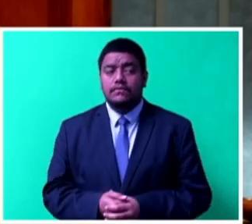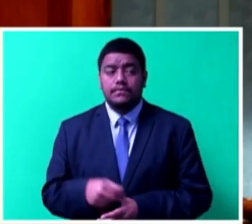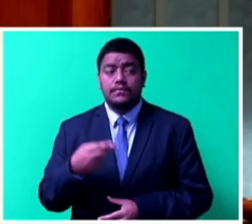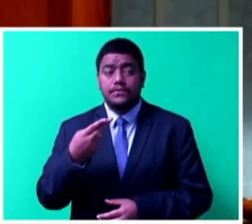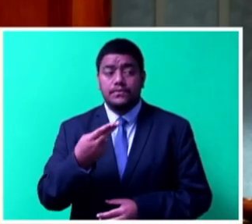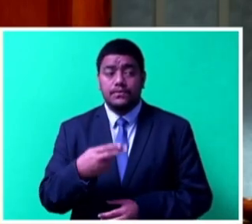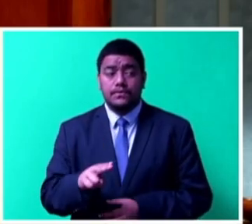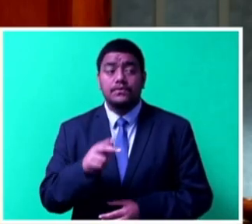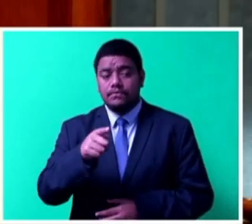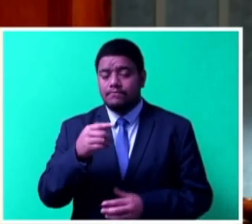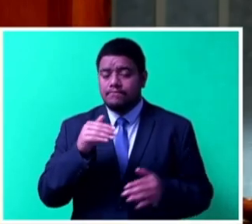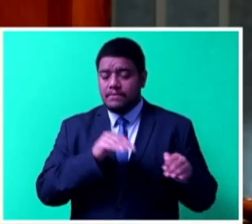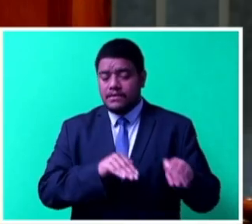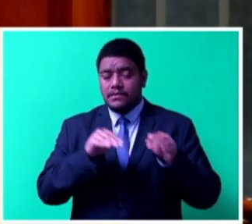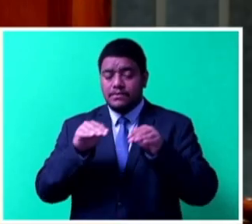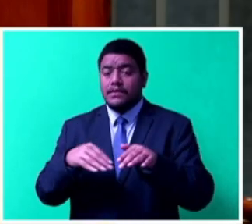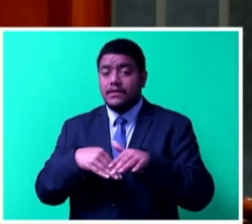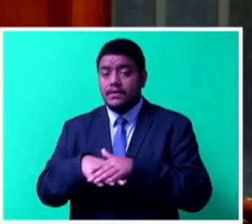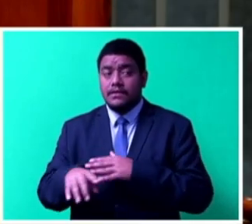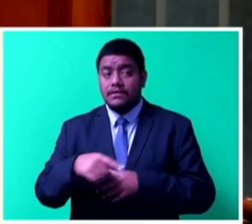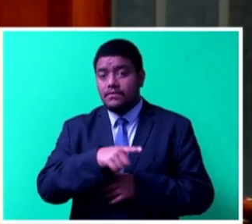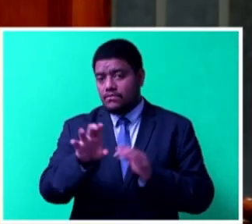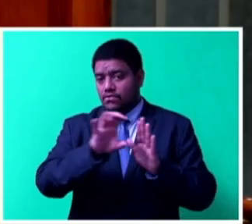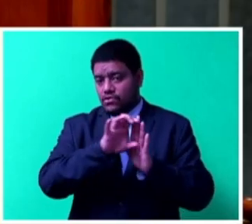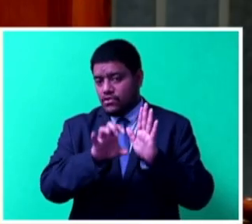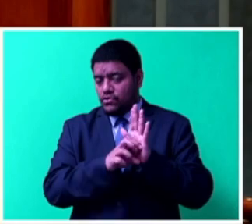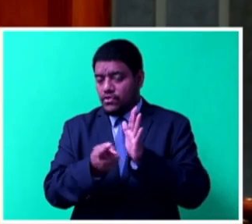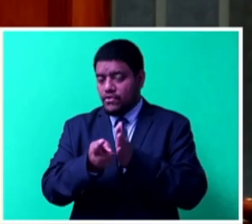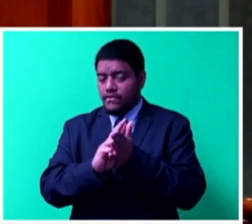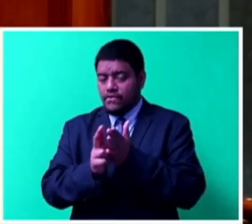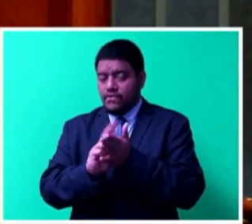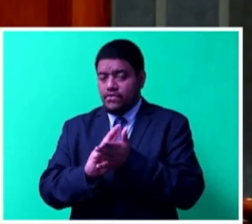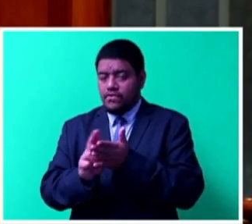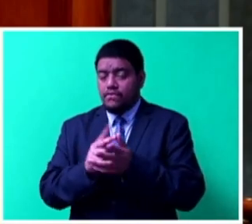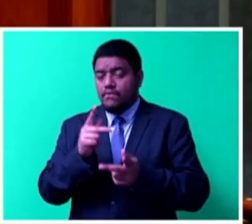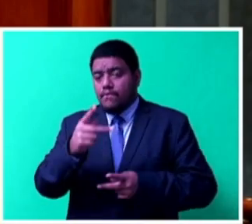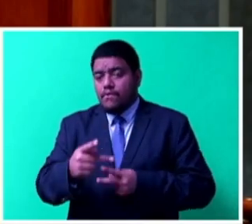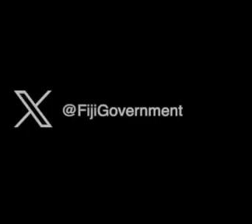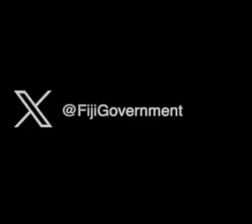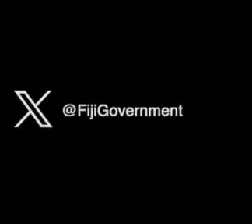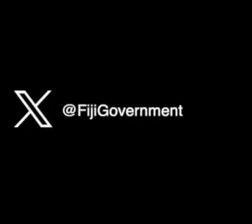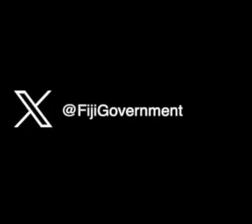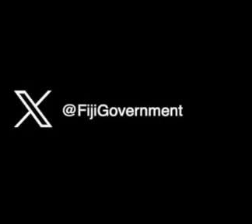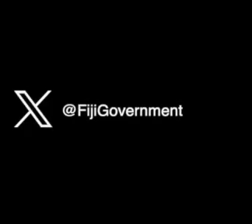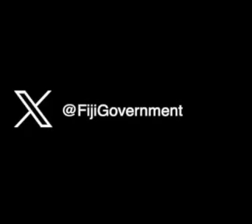to meaningfully participate in the constitutional review process.